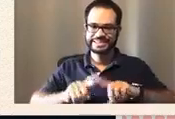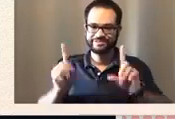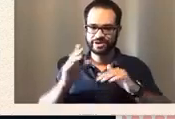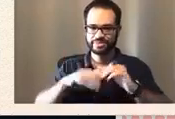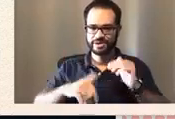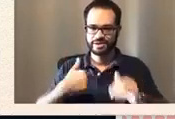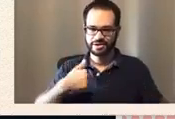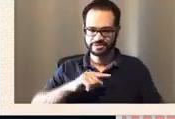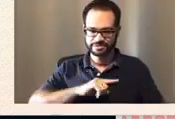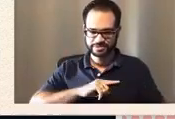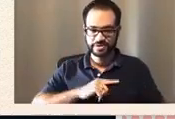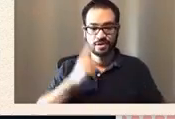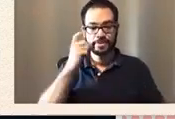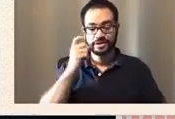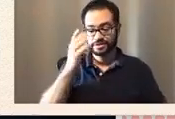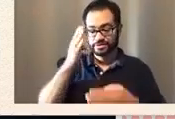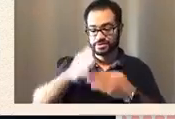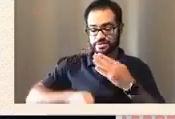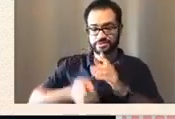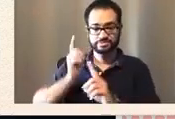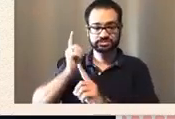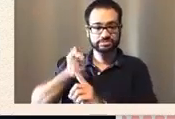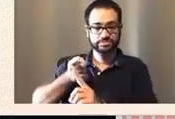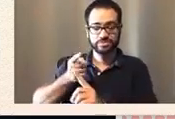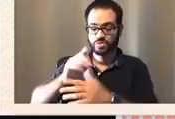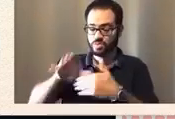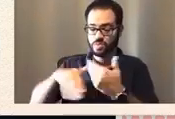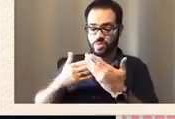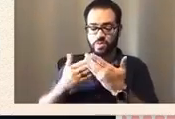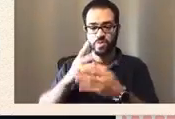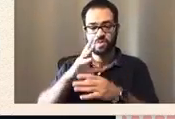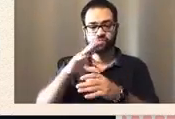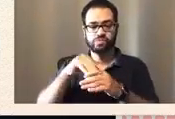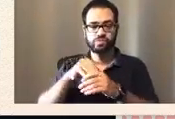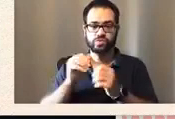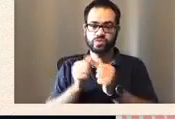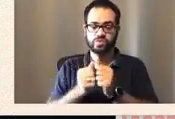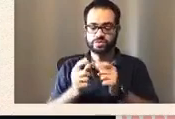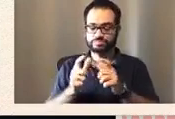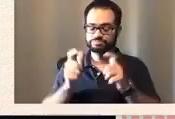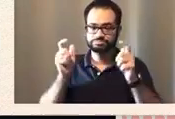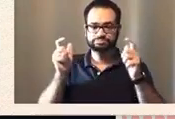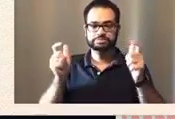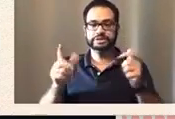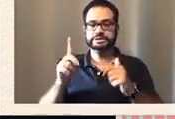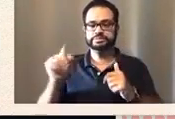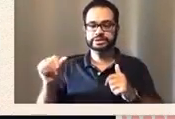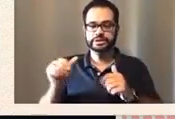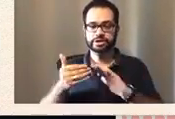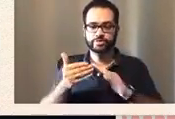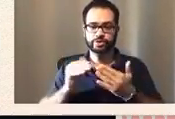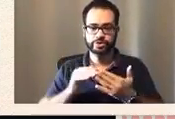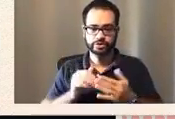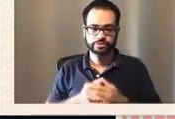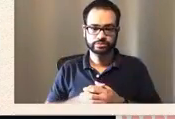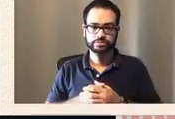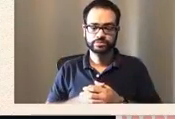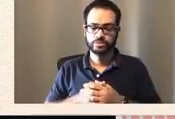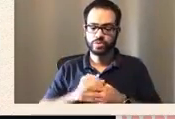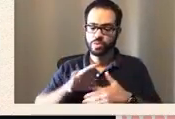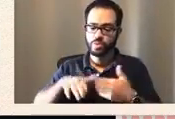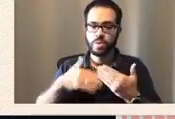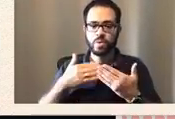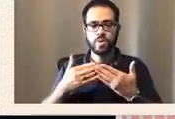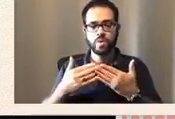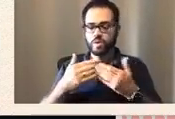in the end, we're all part of a big disability community. We're all fighting for